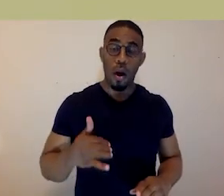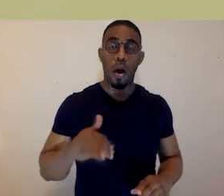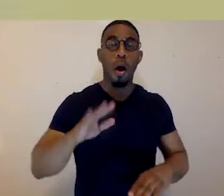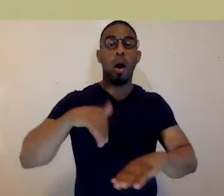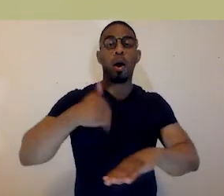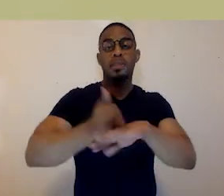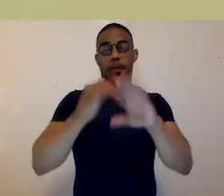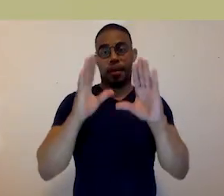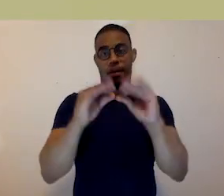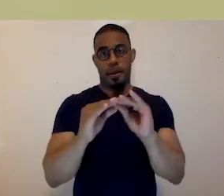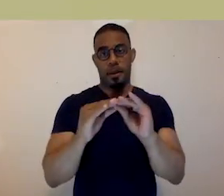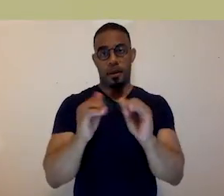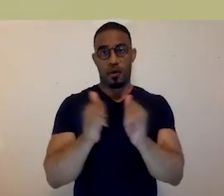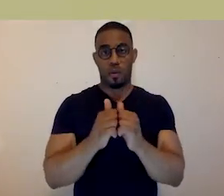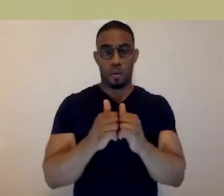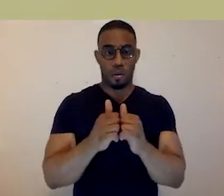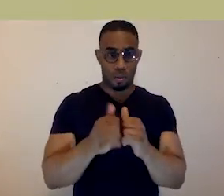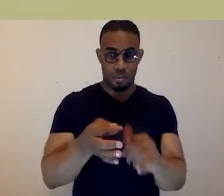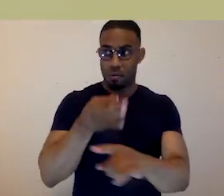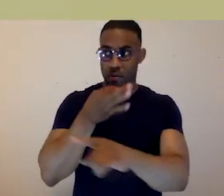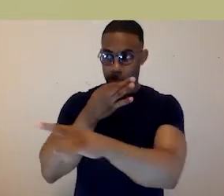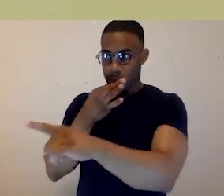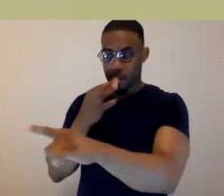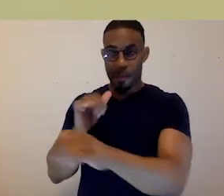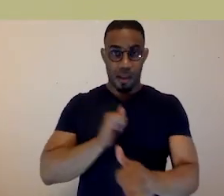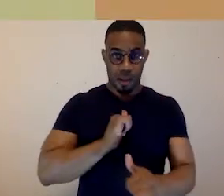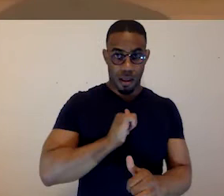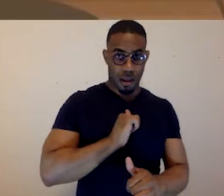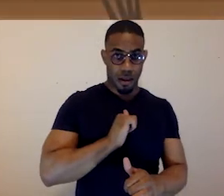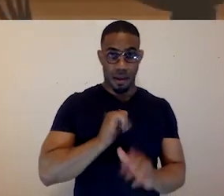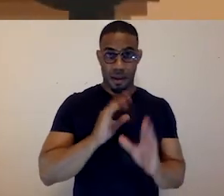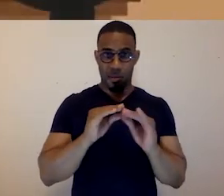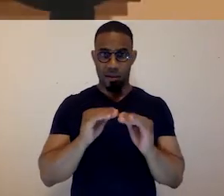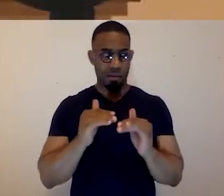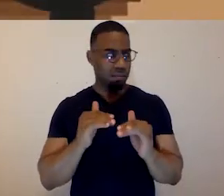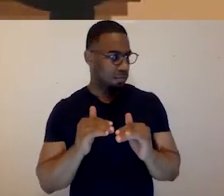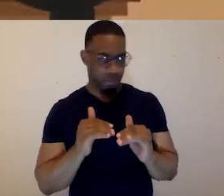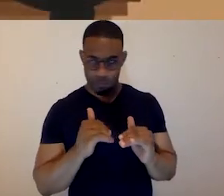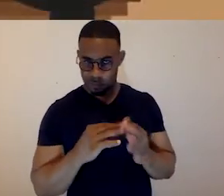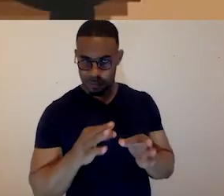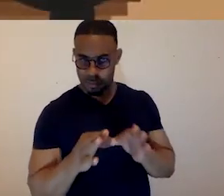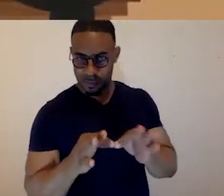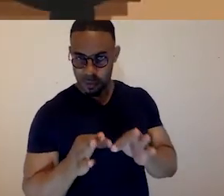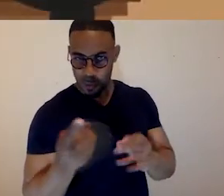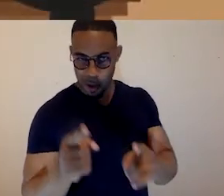meeting with a resident expert and myself, and the meeting went something like this.